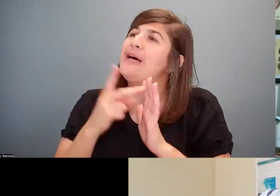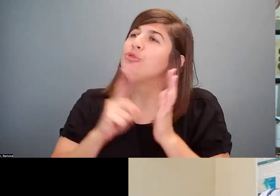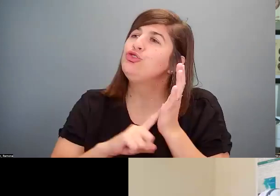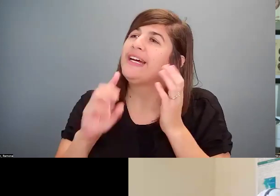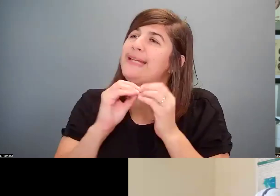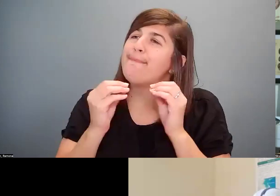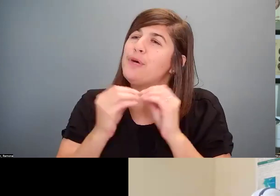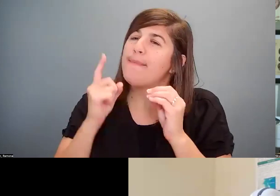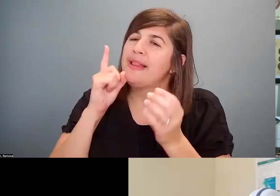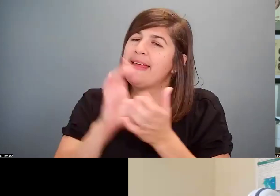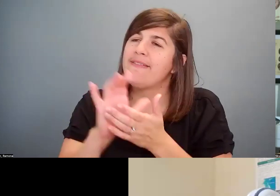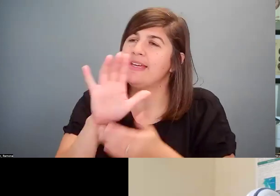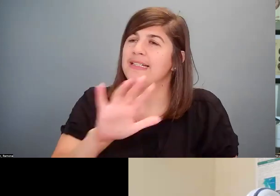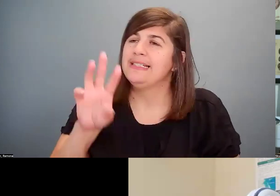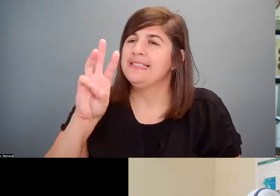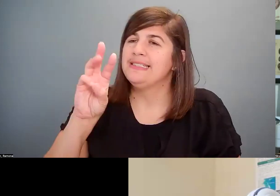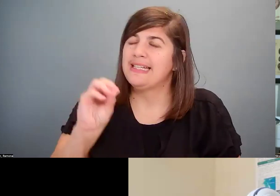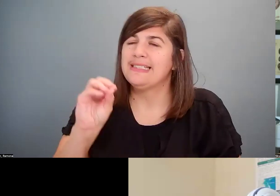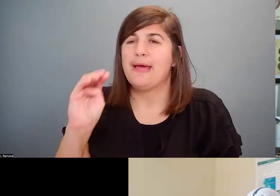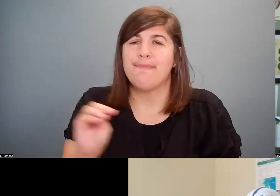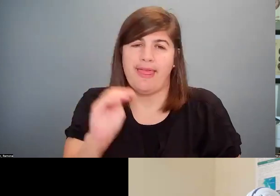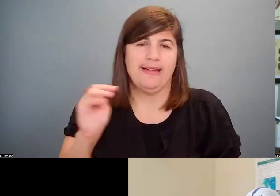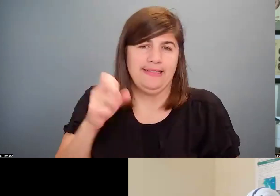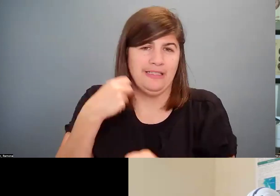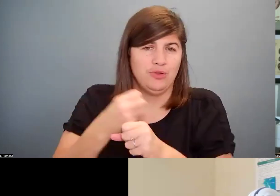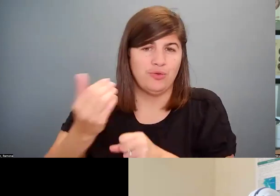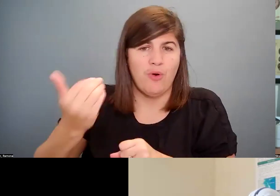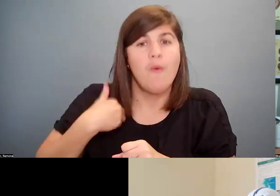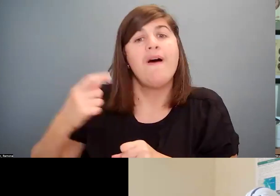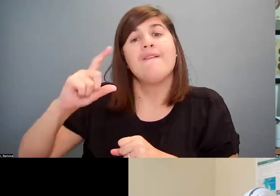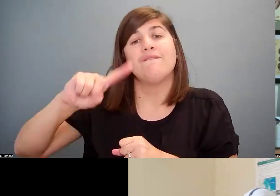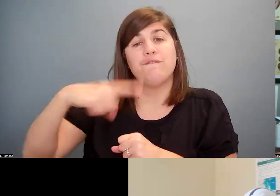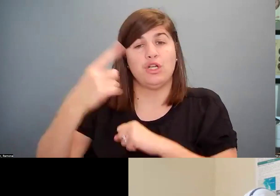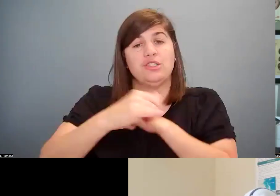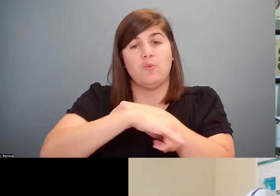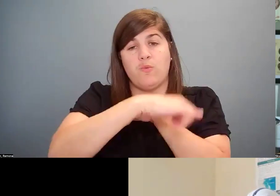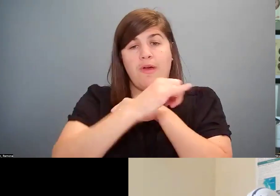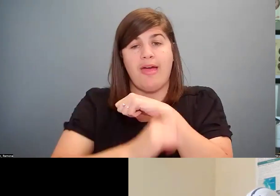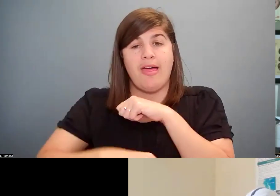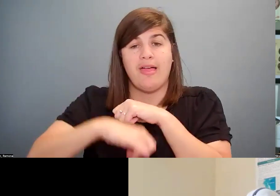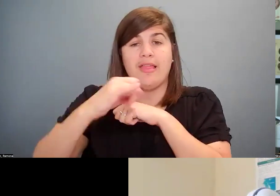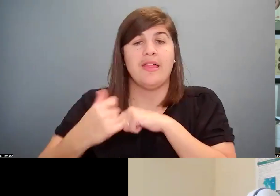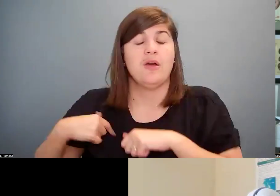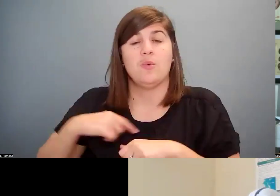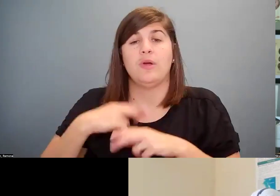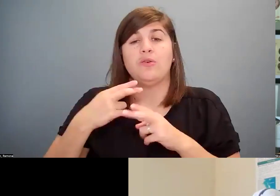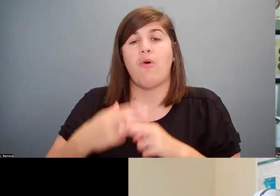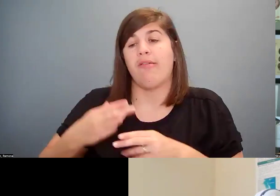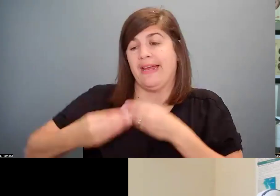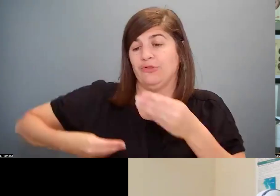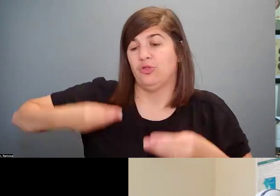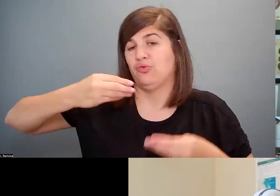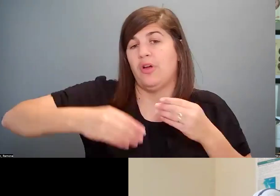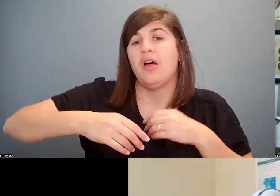I believe it's around 60 million years ago. The first whale, what we call the ancestral whale, is a Pachycetus, which was